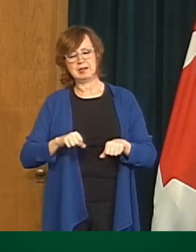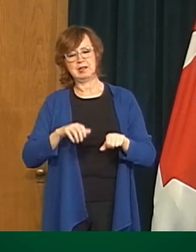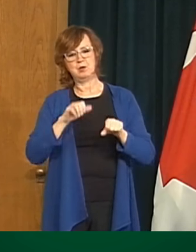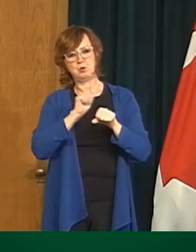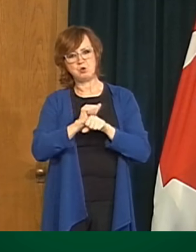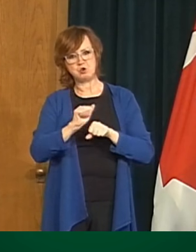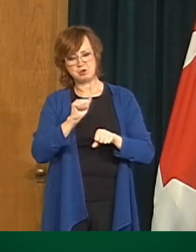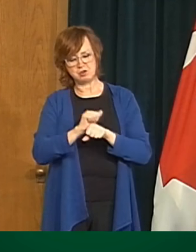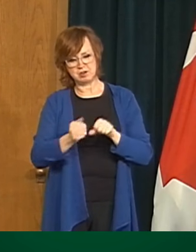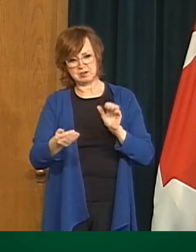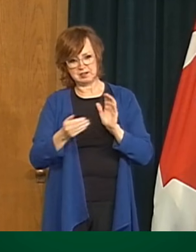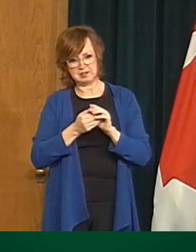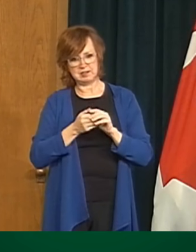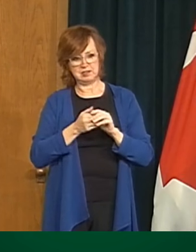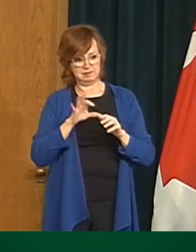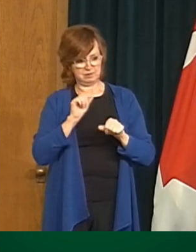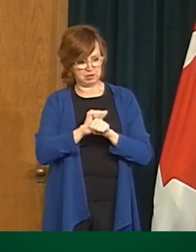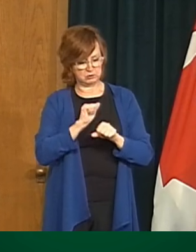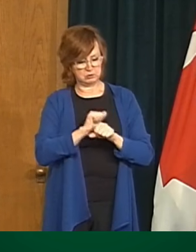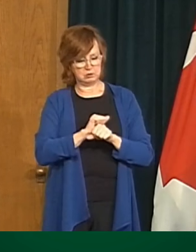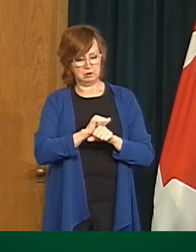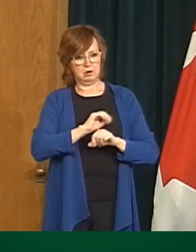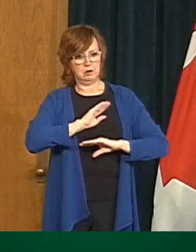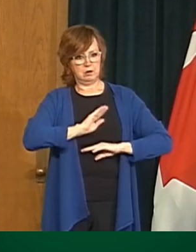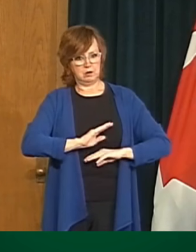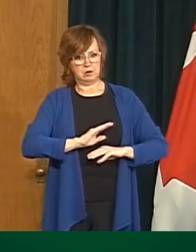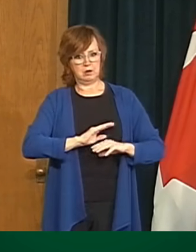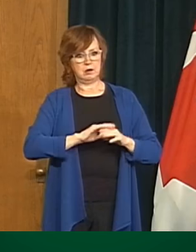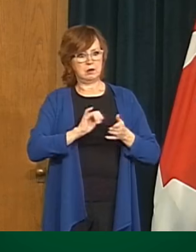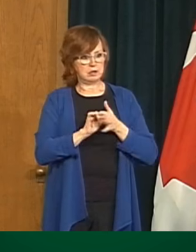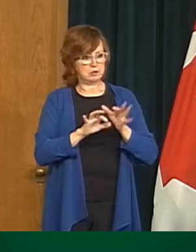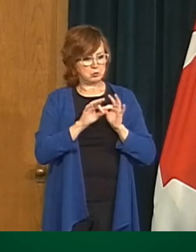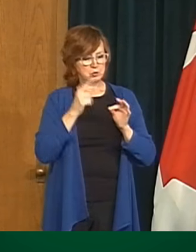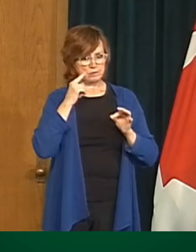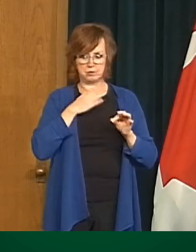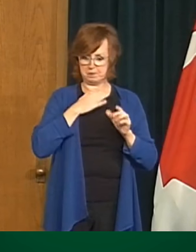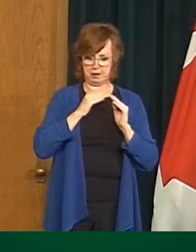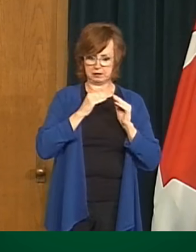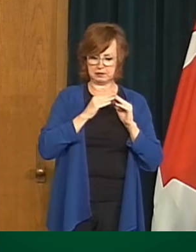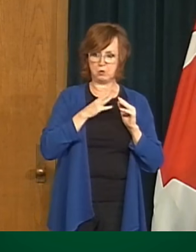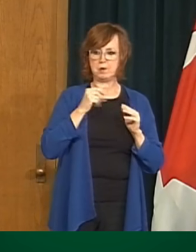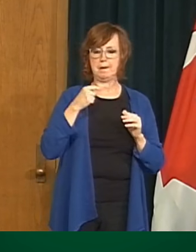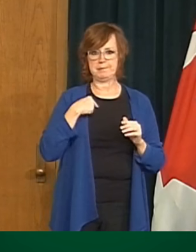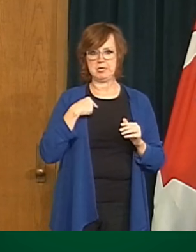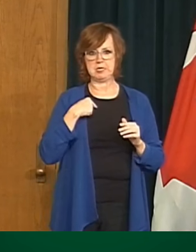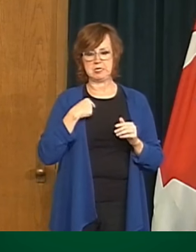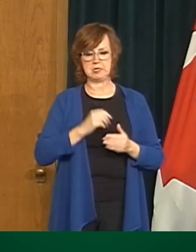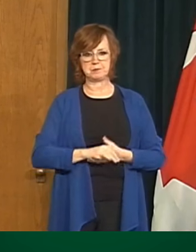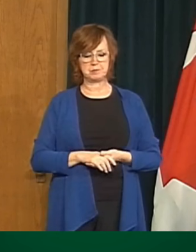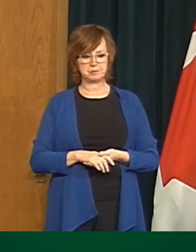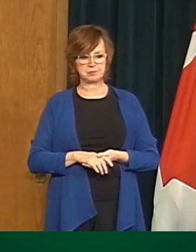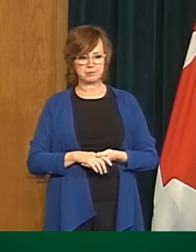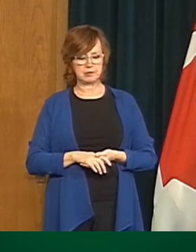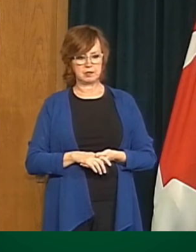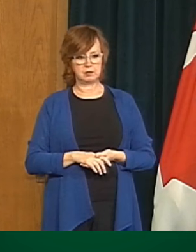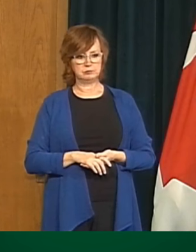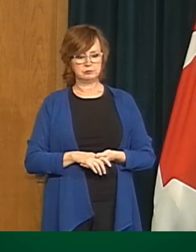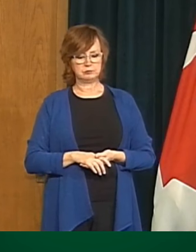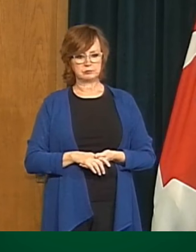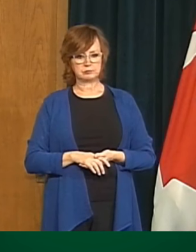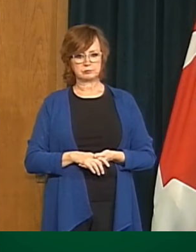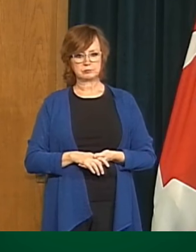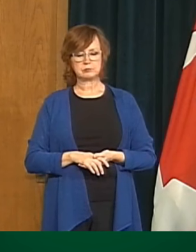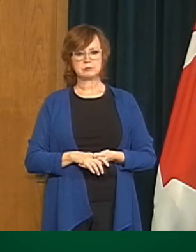infrastructure projects that are a priority to the community that they live in. The second thing I would say, and this is under active consideration within the government